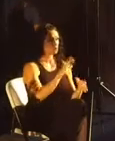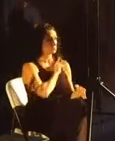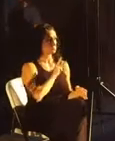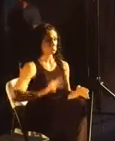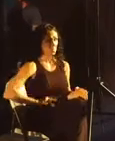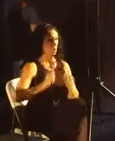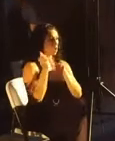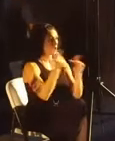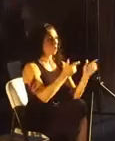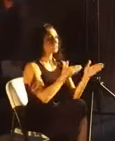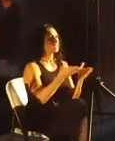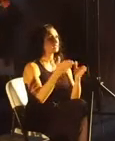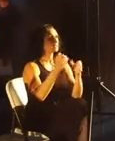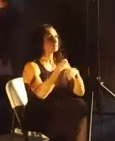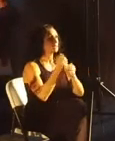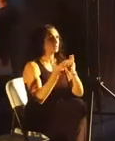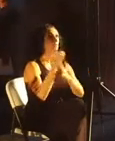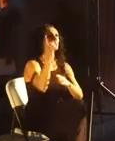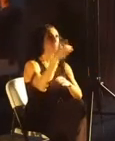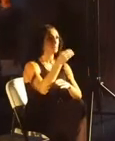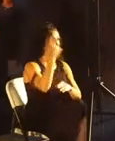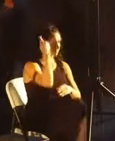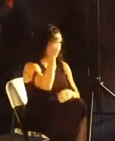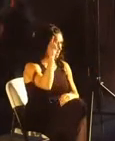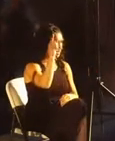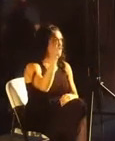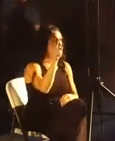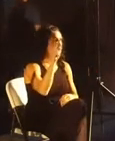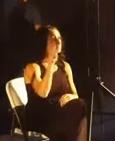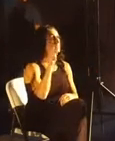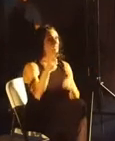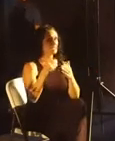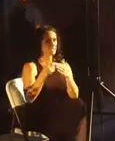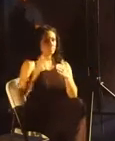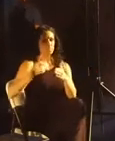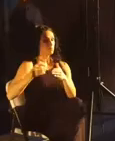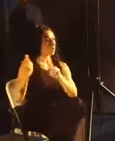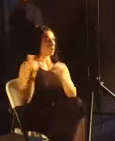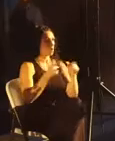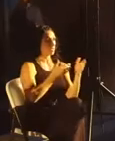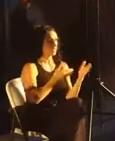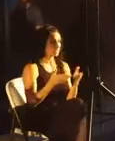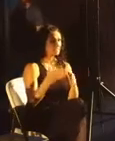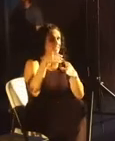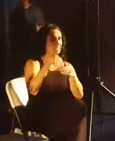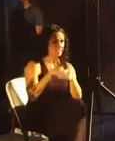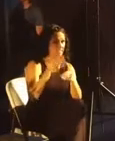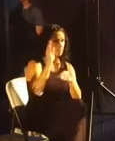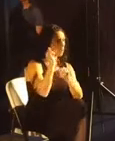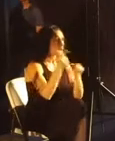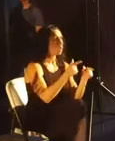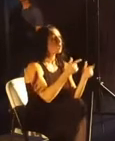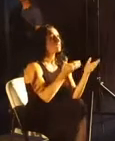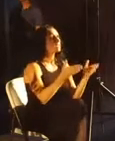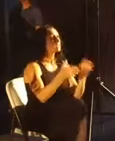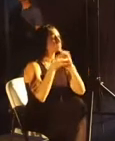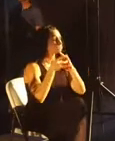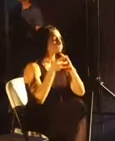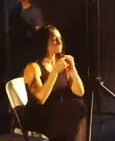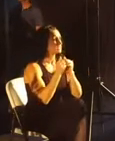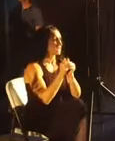All things have been created through him and for him. He is before all things, and in him all things hold together.